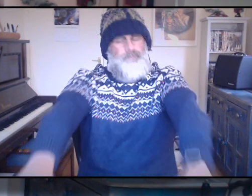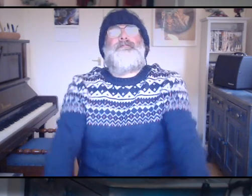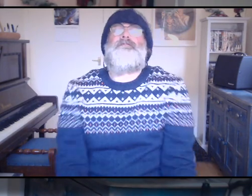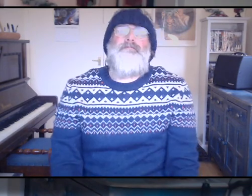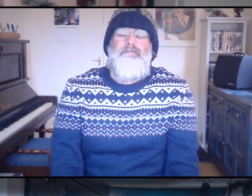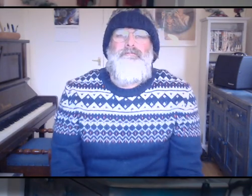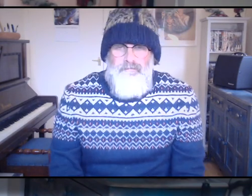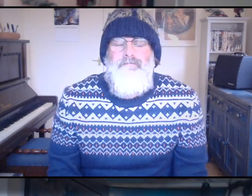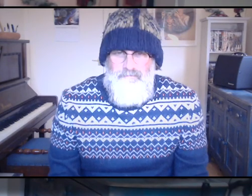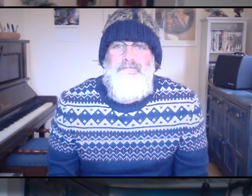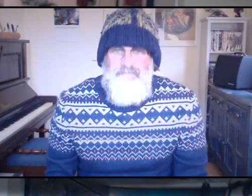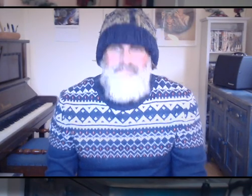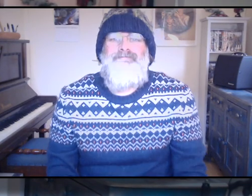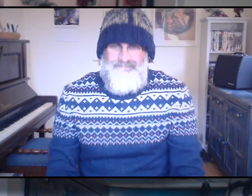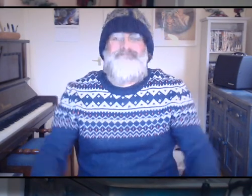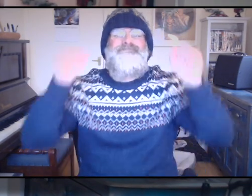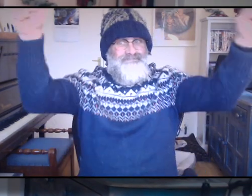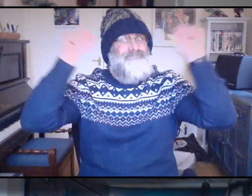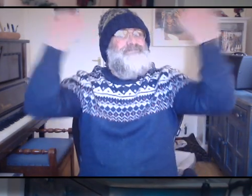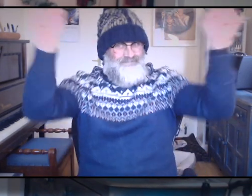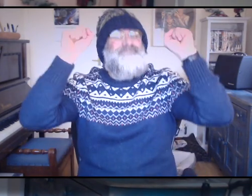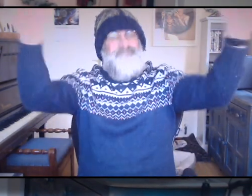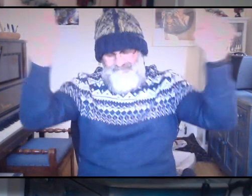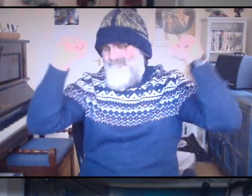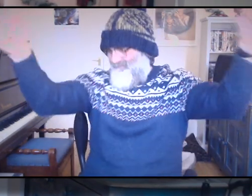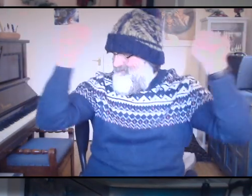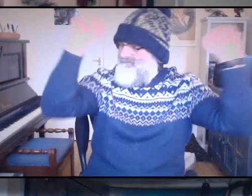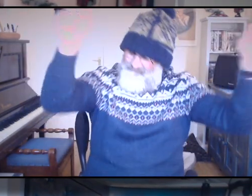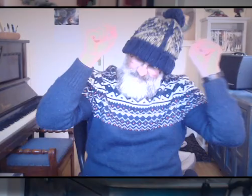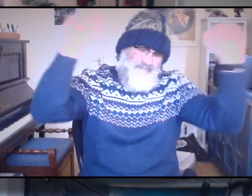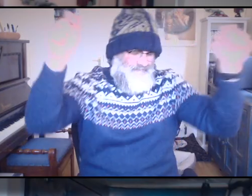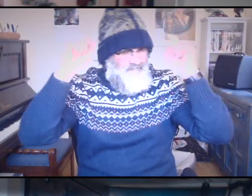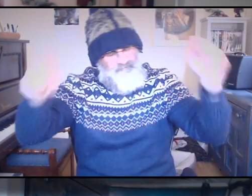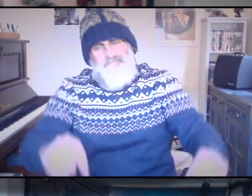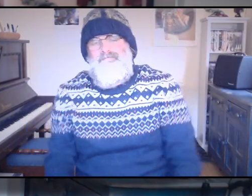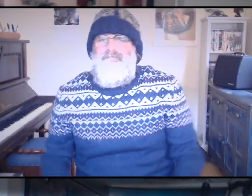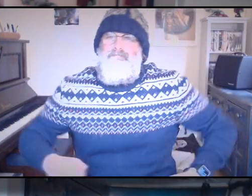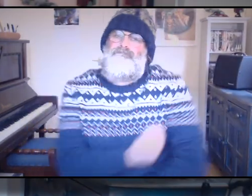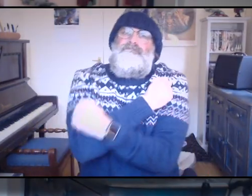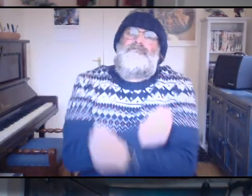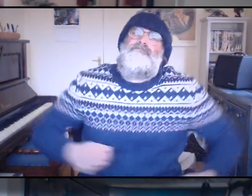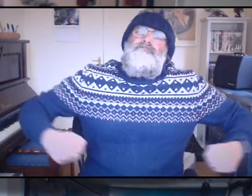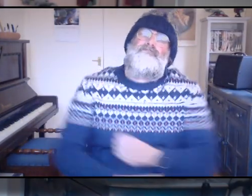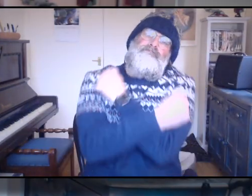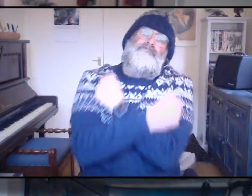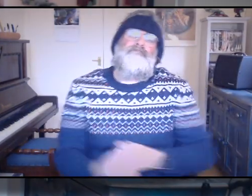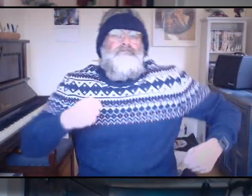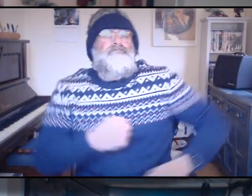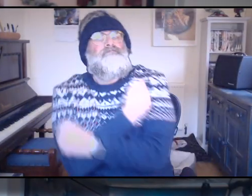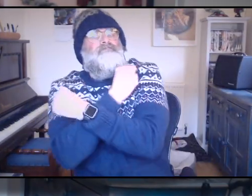Gonna be alright, cause it's nearly Christmas Day, hey, hey. Santa's on his way,